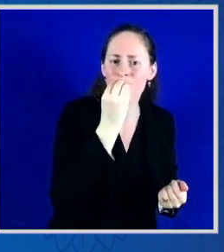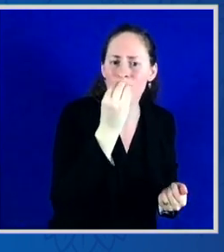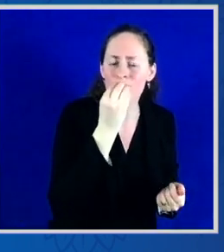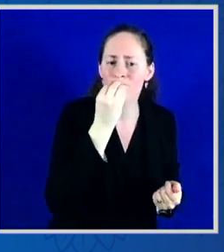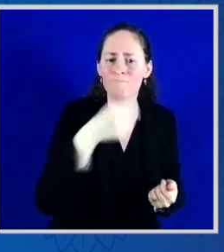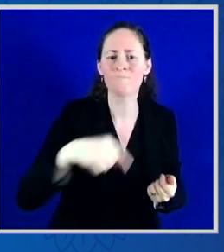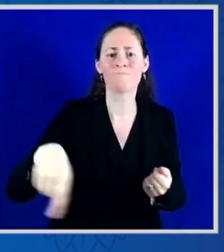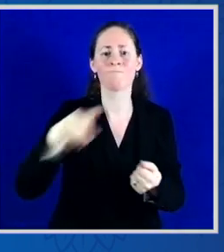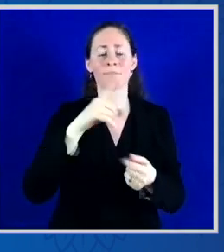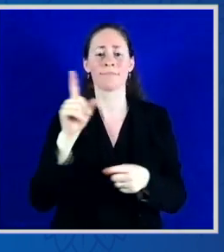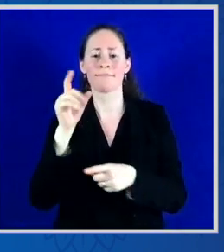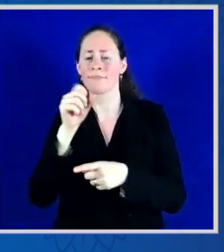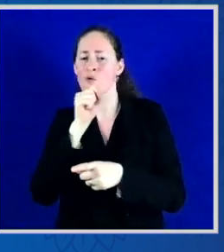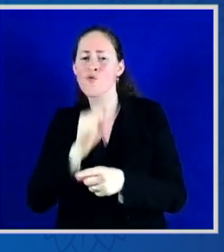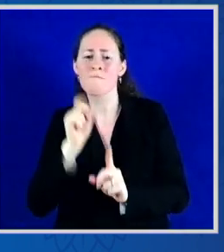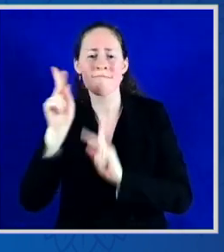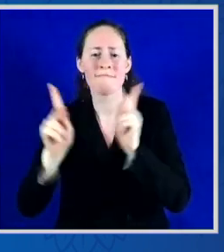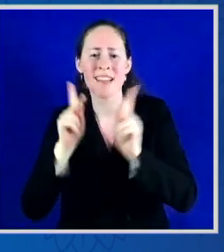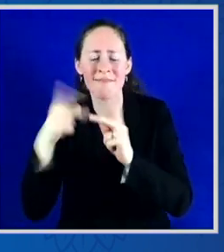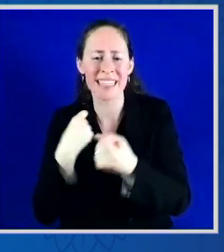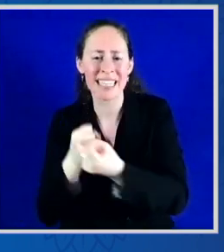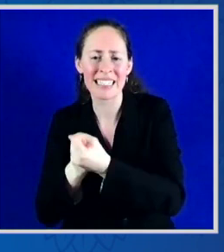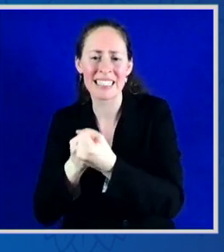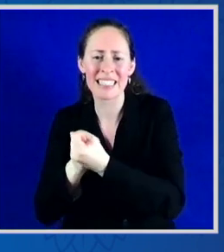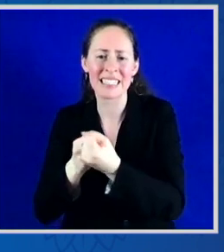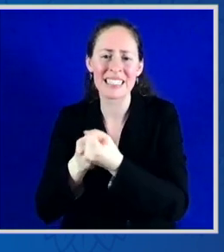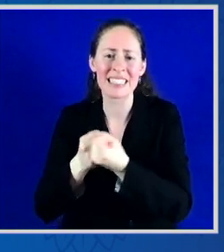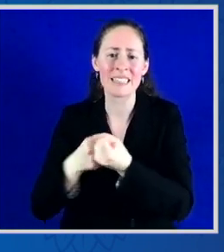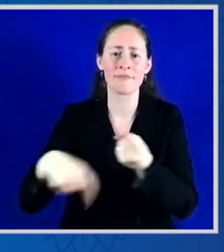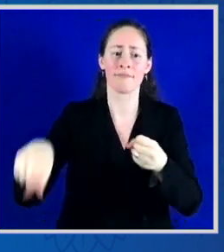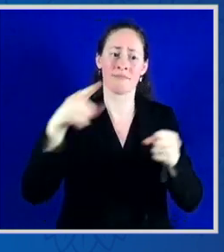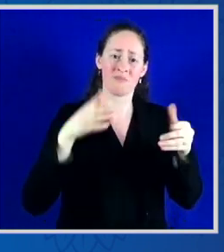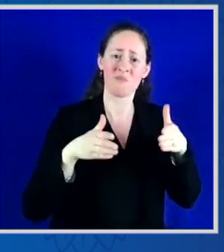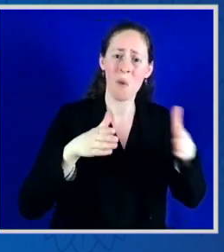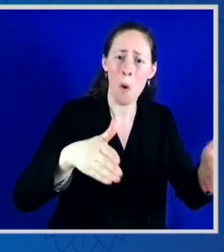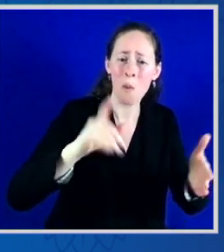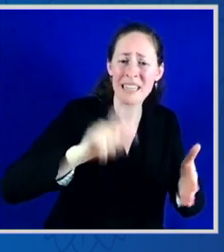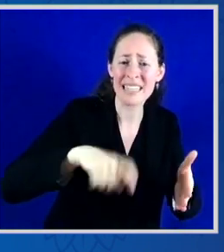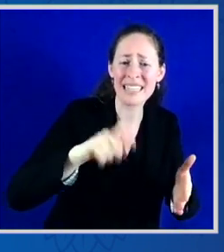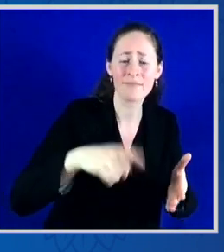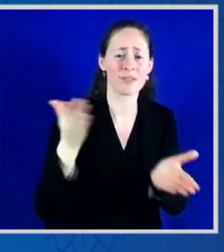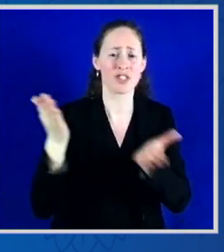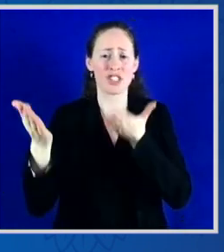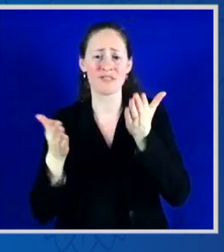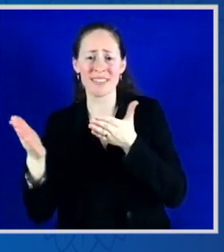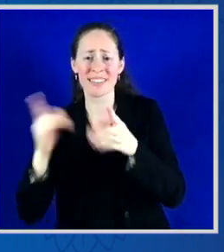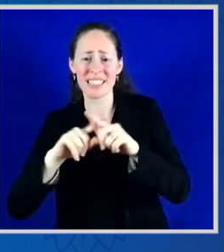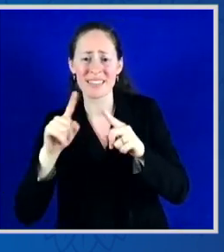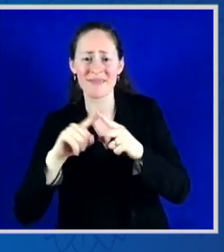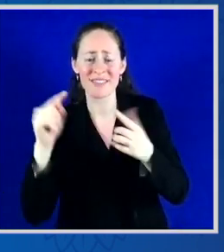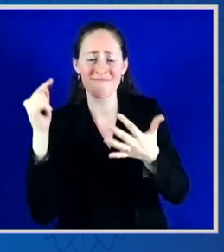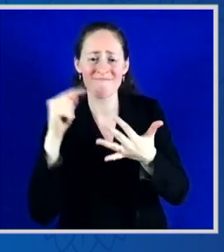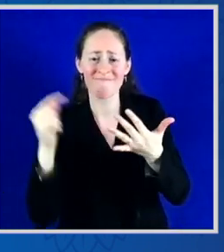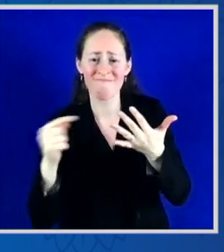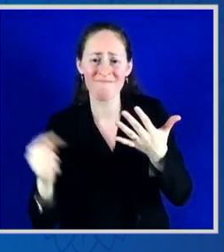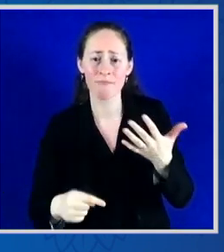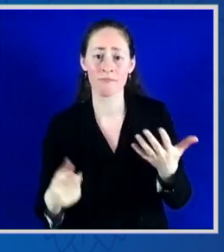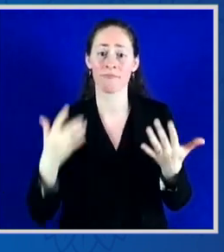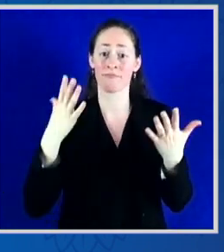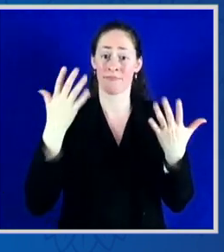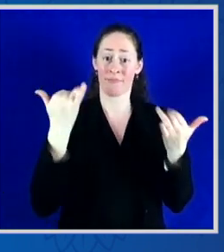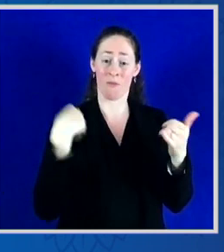where they need to go, and to provide roads and services. Being able to bury fiber is a luxury. Just like